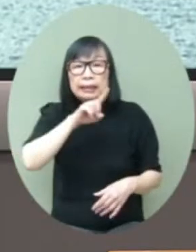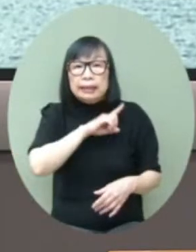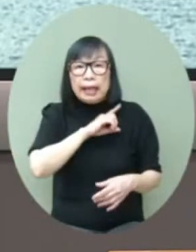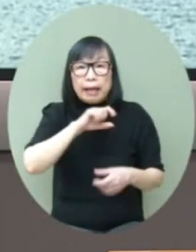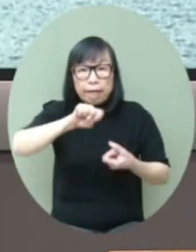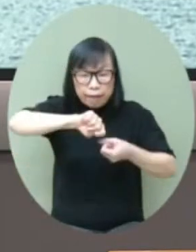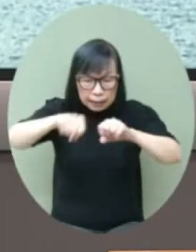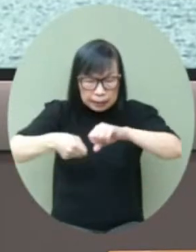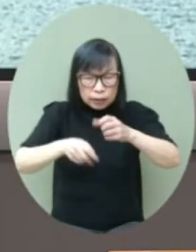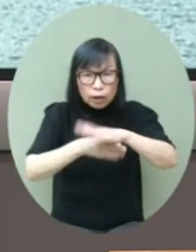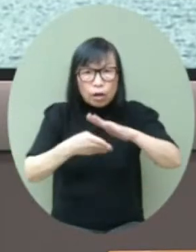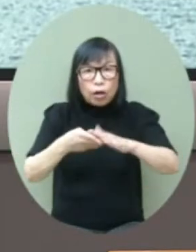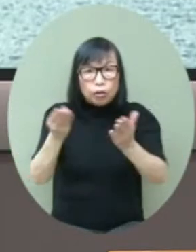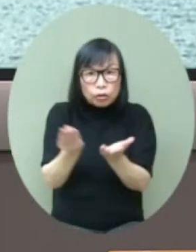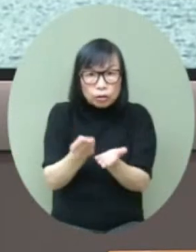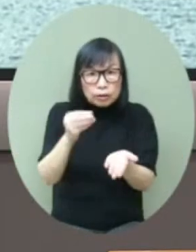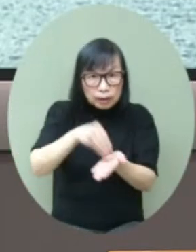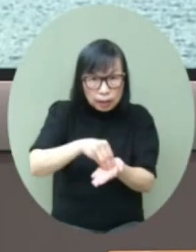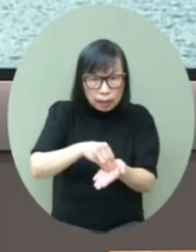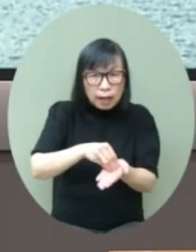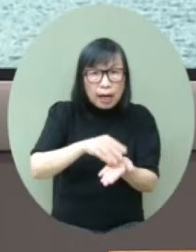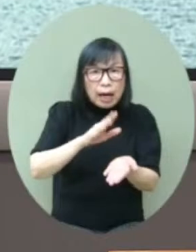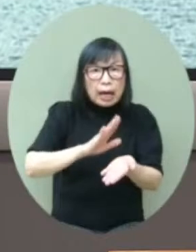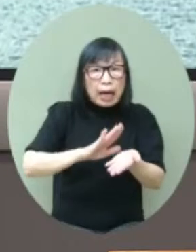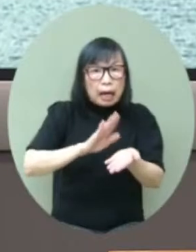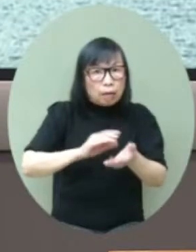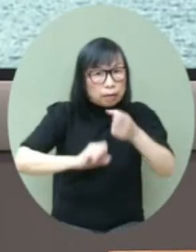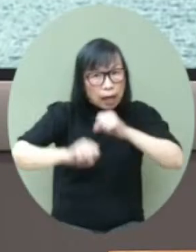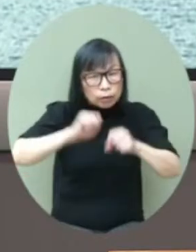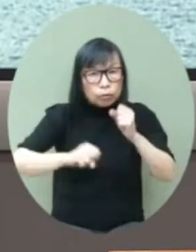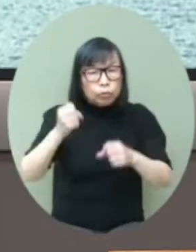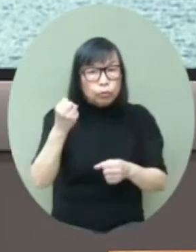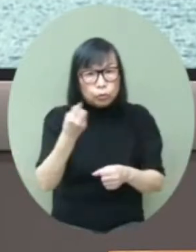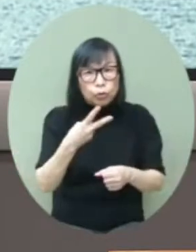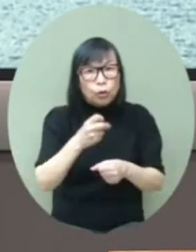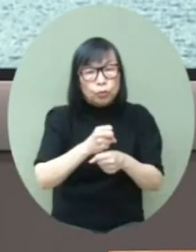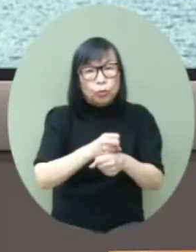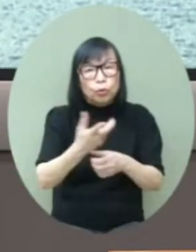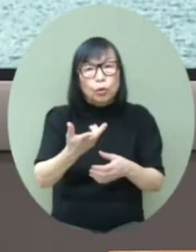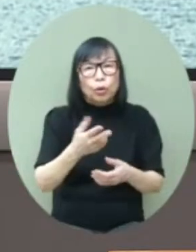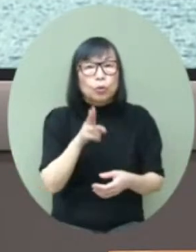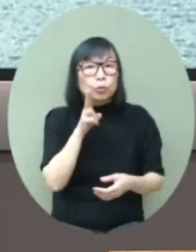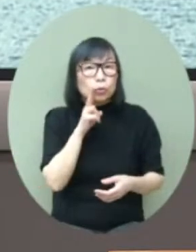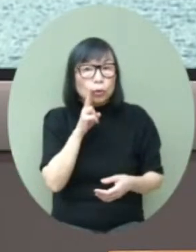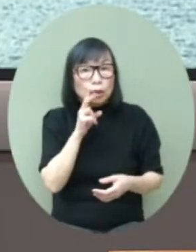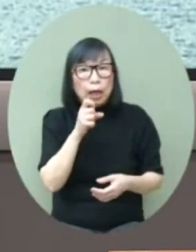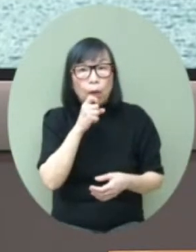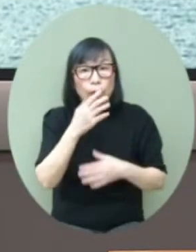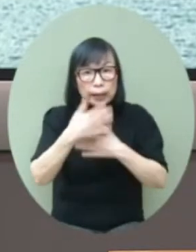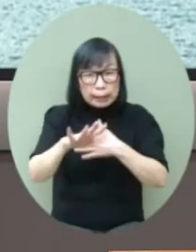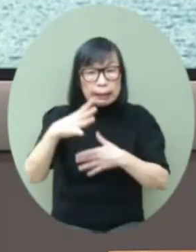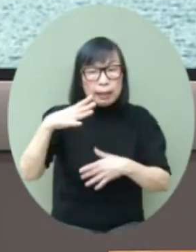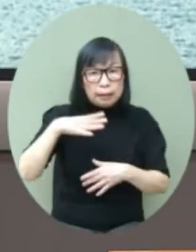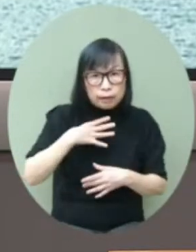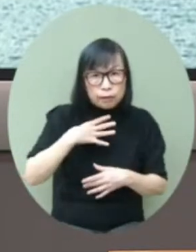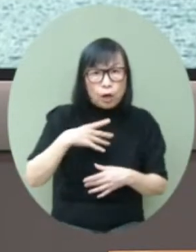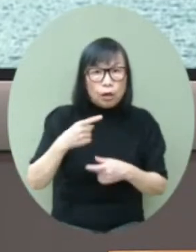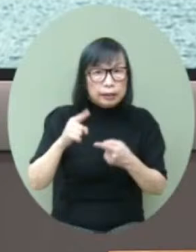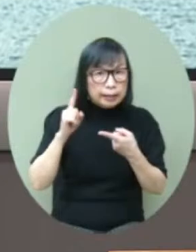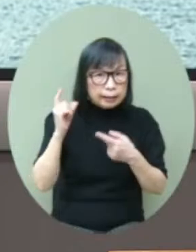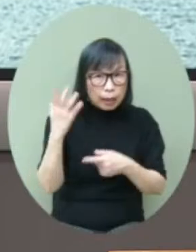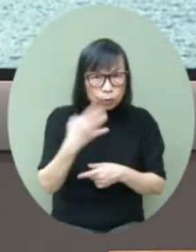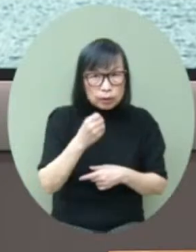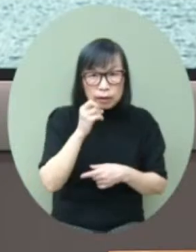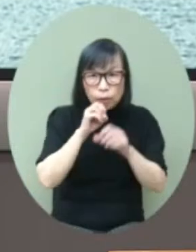And we'll have to await the lab results before we take any further action. If